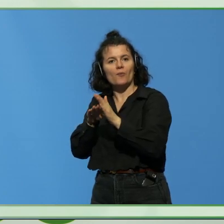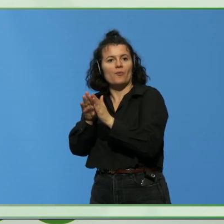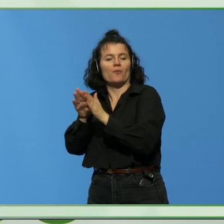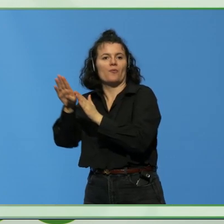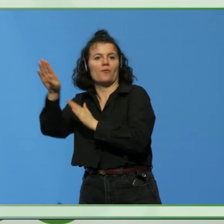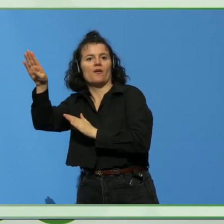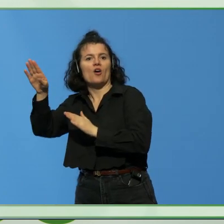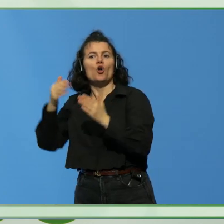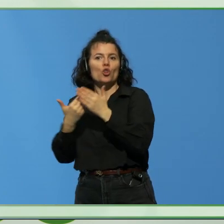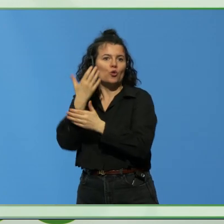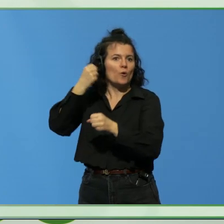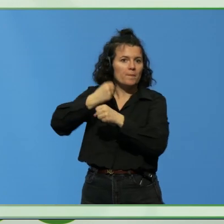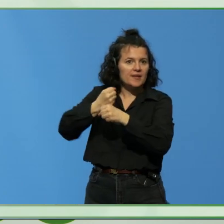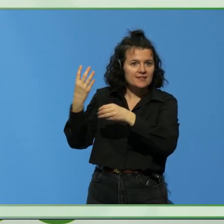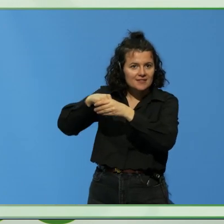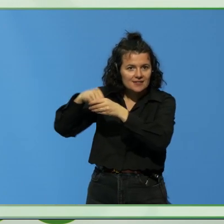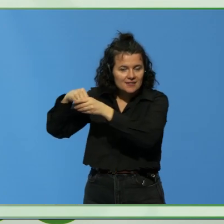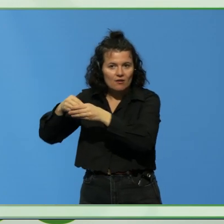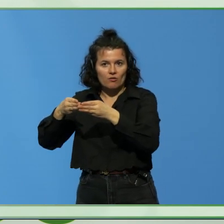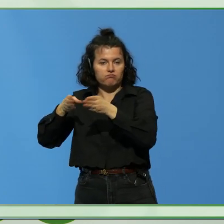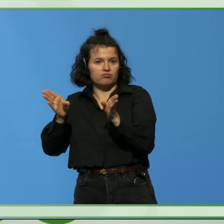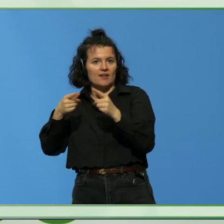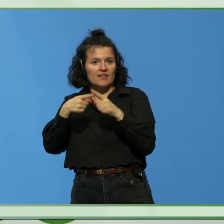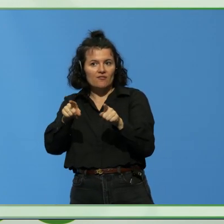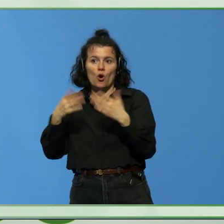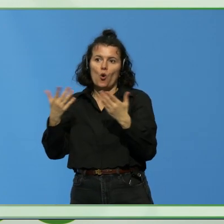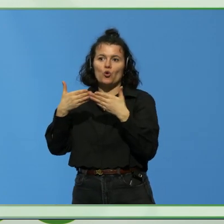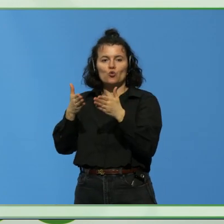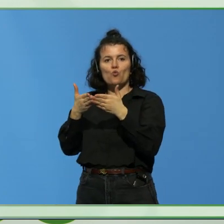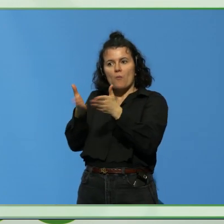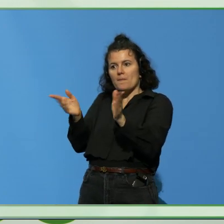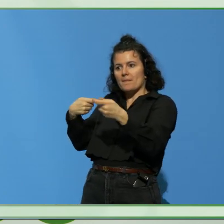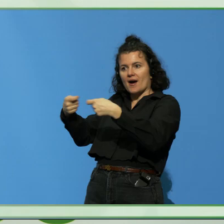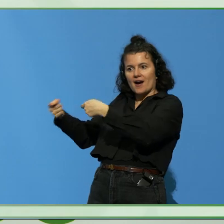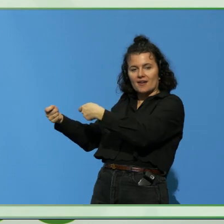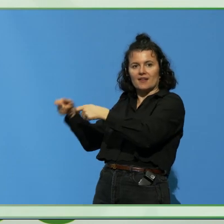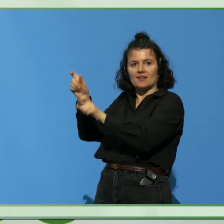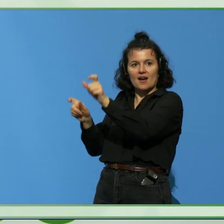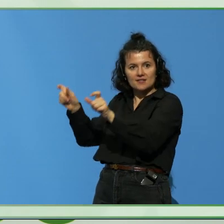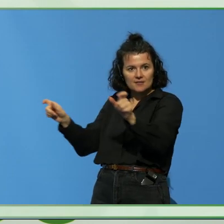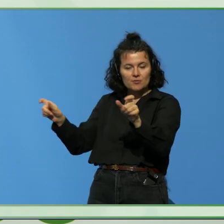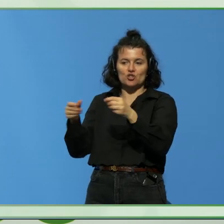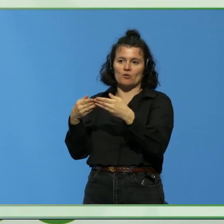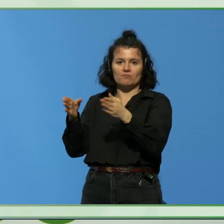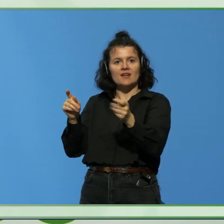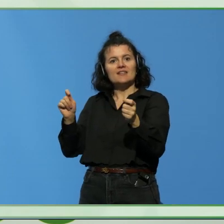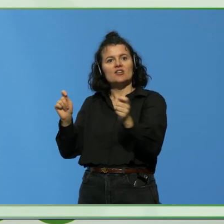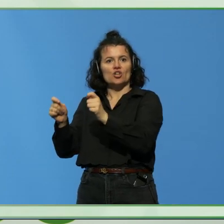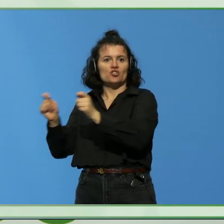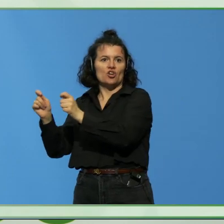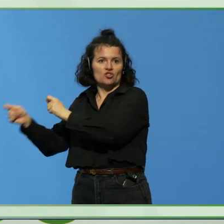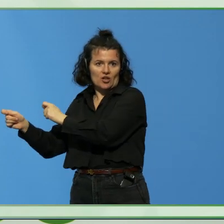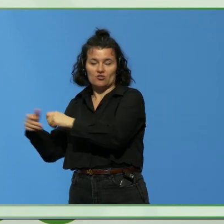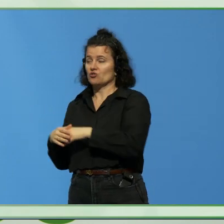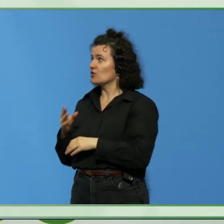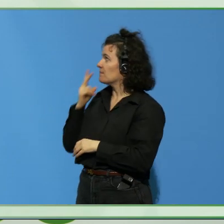channels, test the waters with new customer segments, and on the screen you can see some of the different achievements that the startups